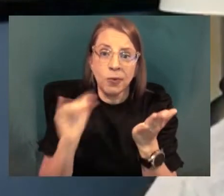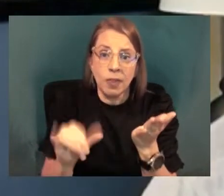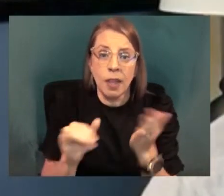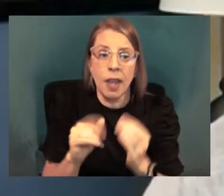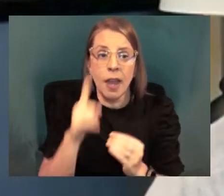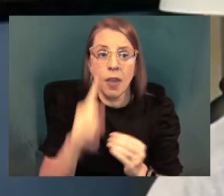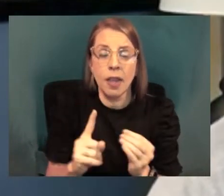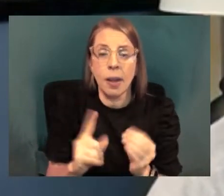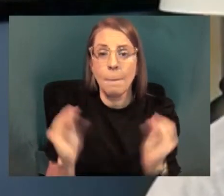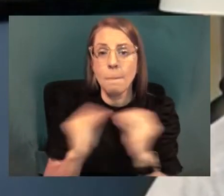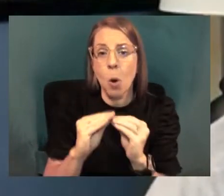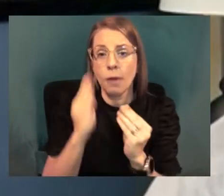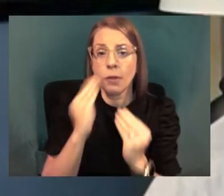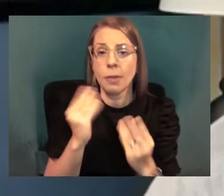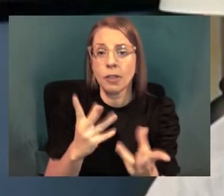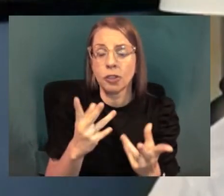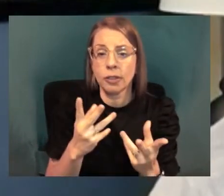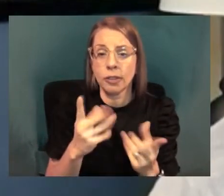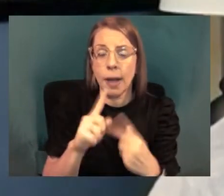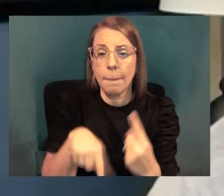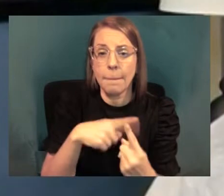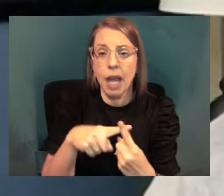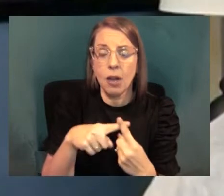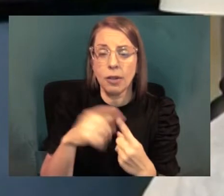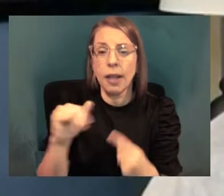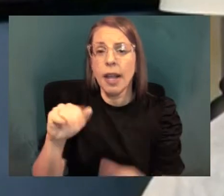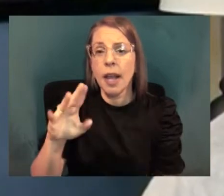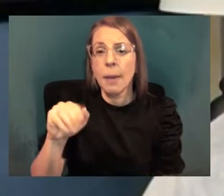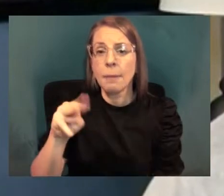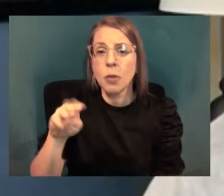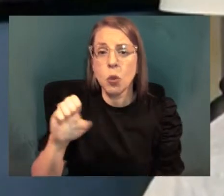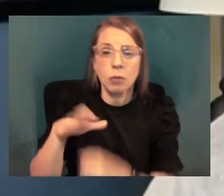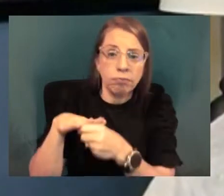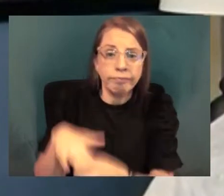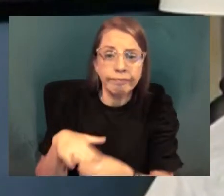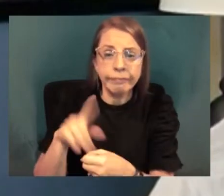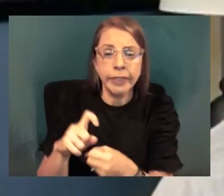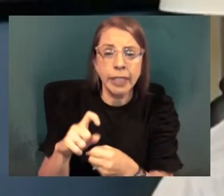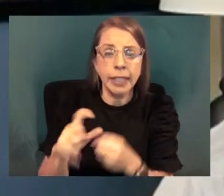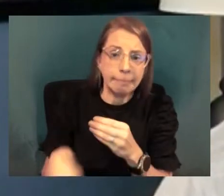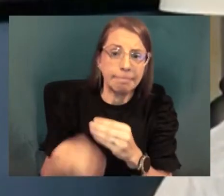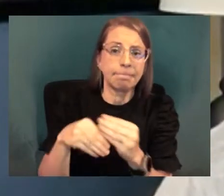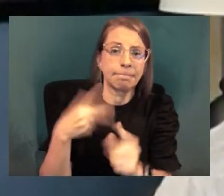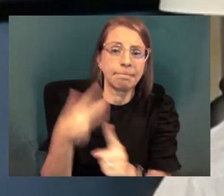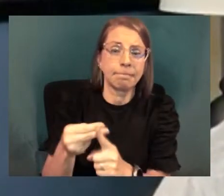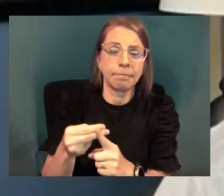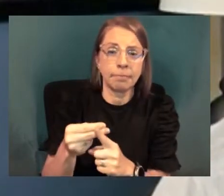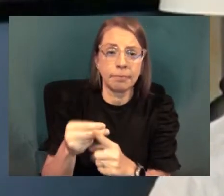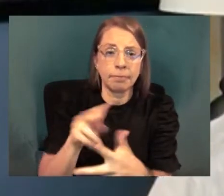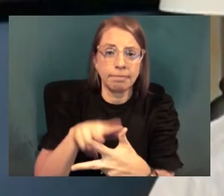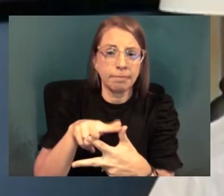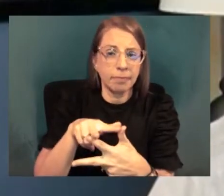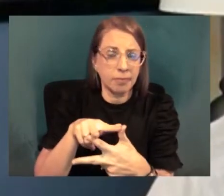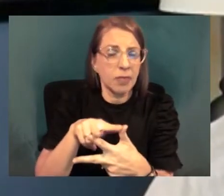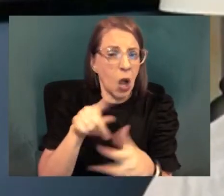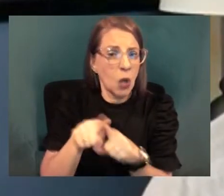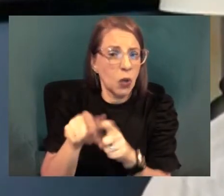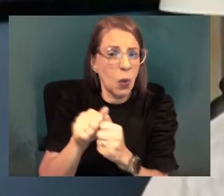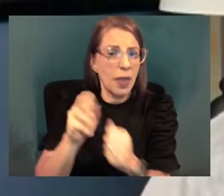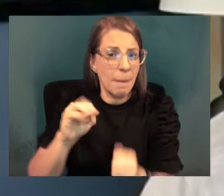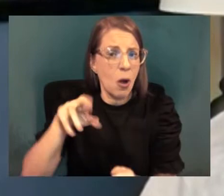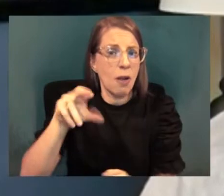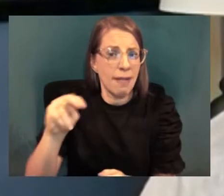information coming out about those immune suppressed patients needing extra dosing, even of the mRNA vaccines.